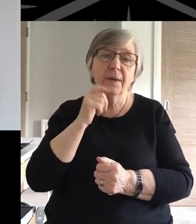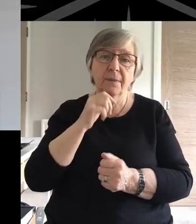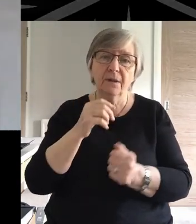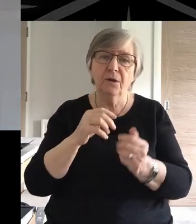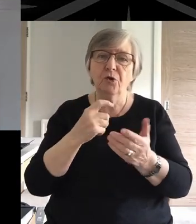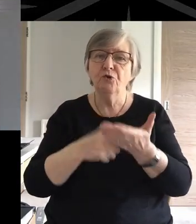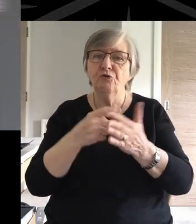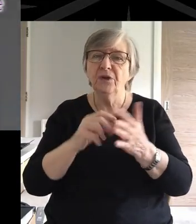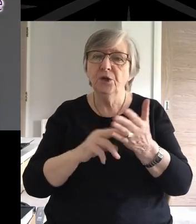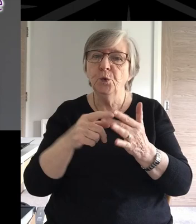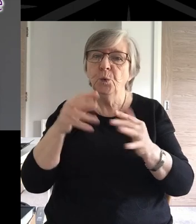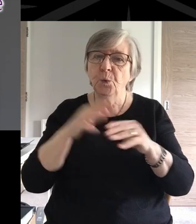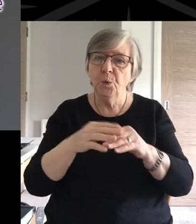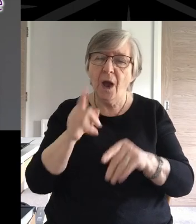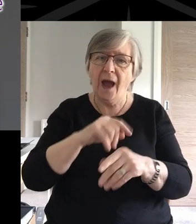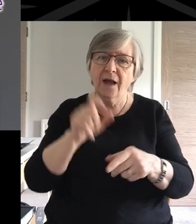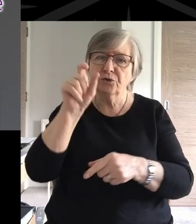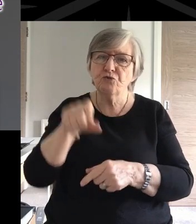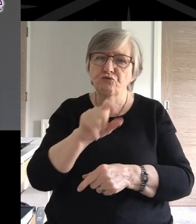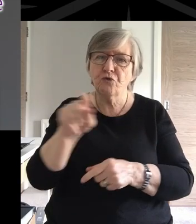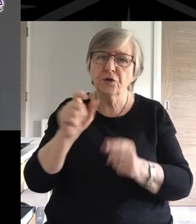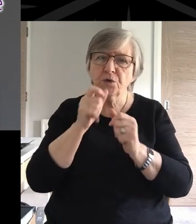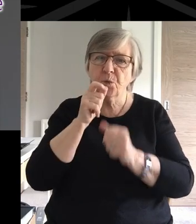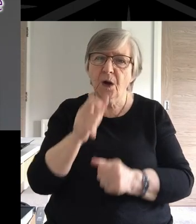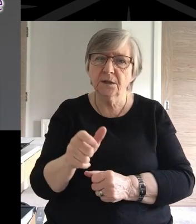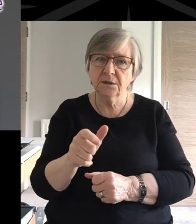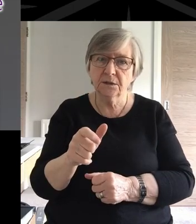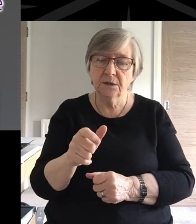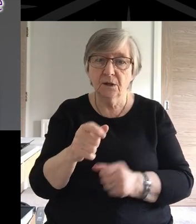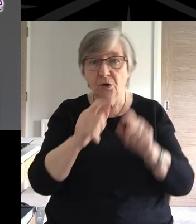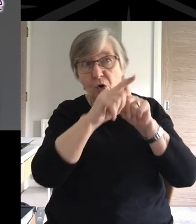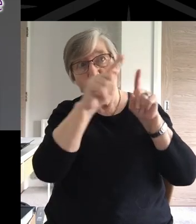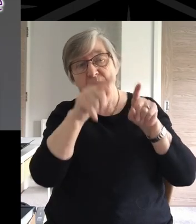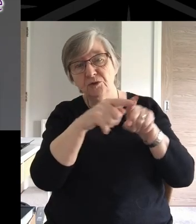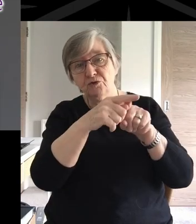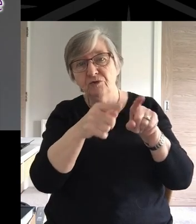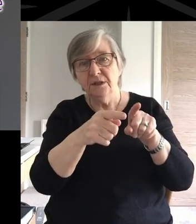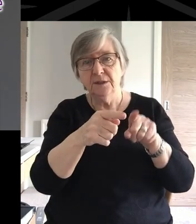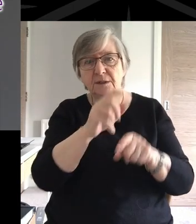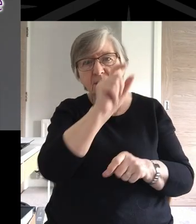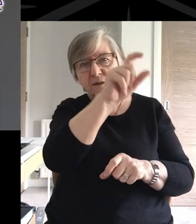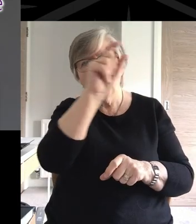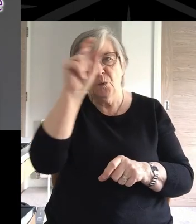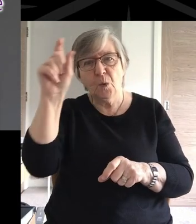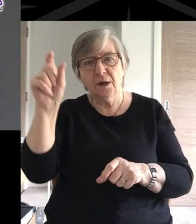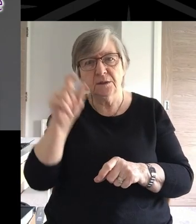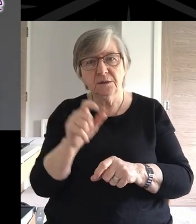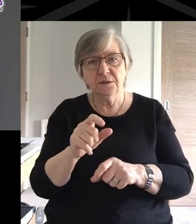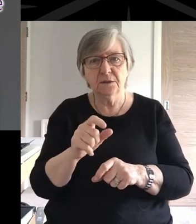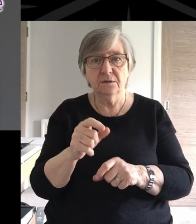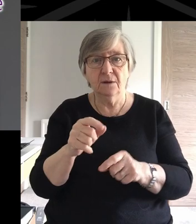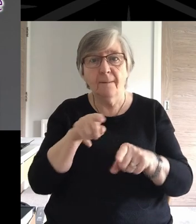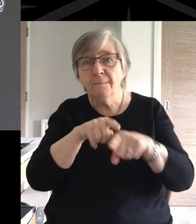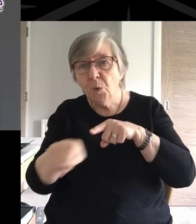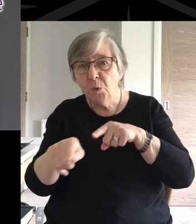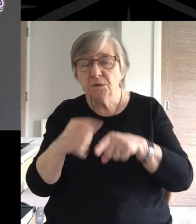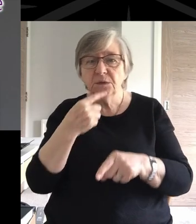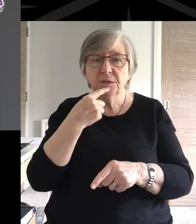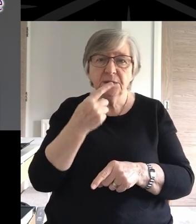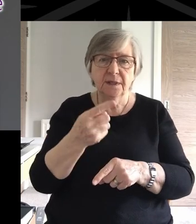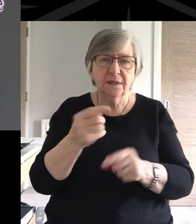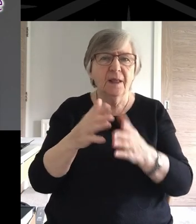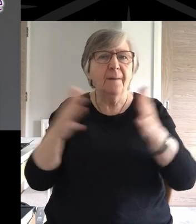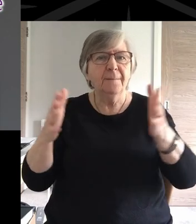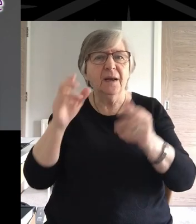Crossword. On your screen are the responses put into a word cloud. The more common responses are the bigger